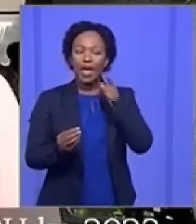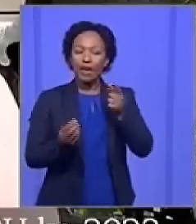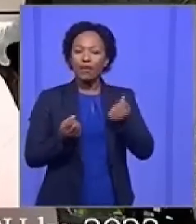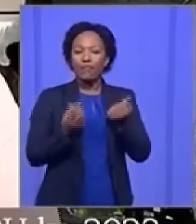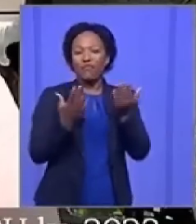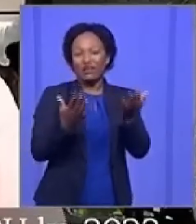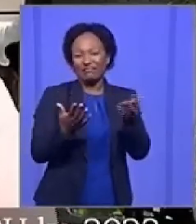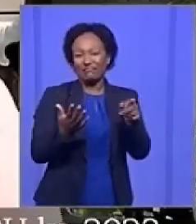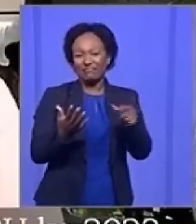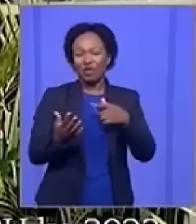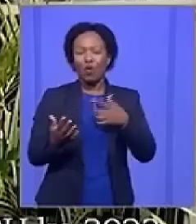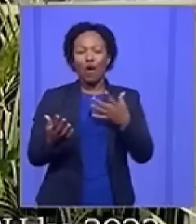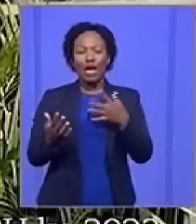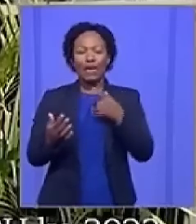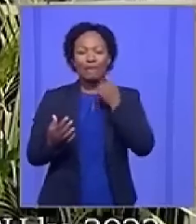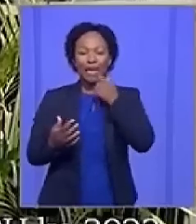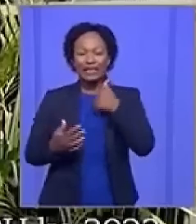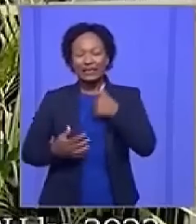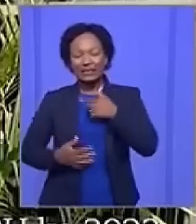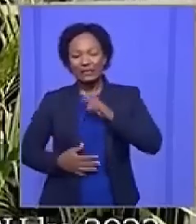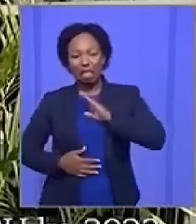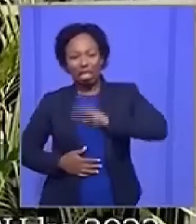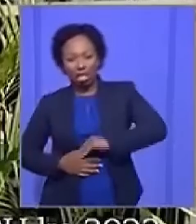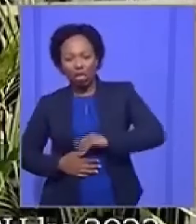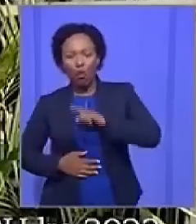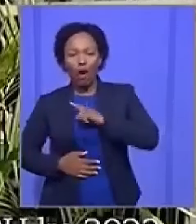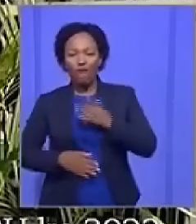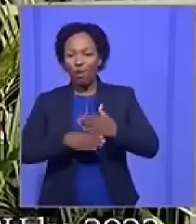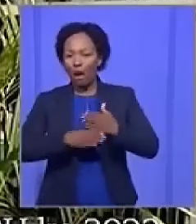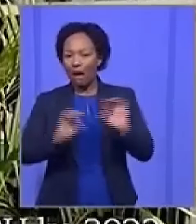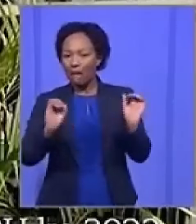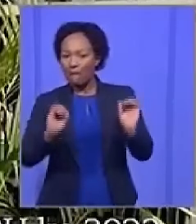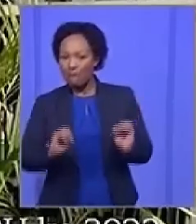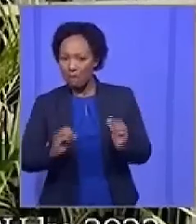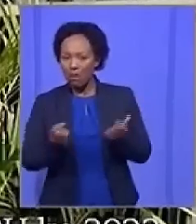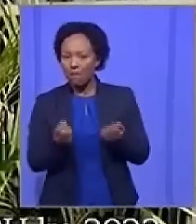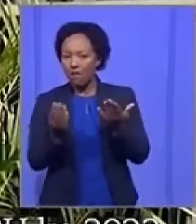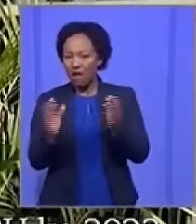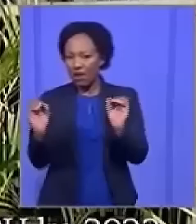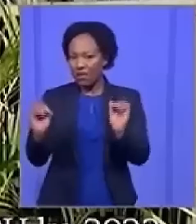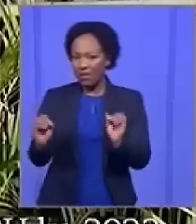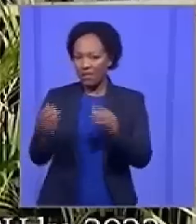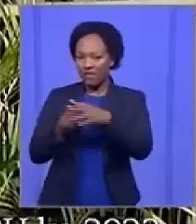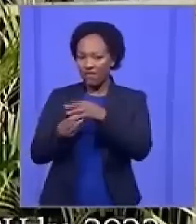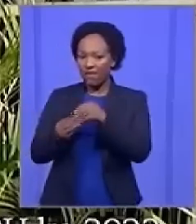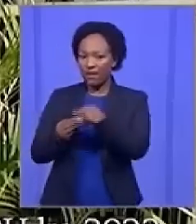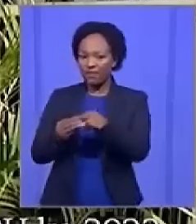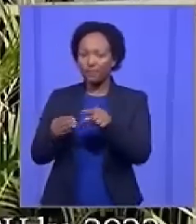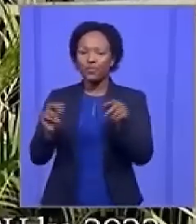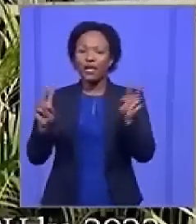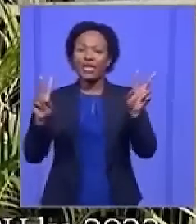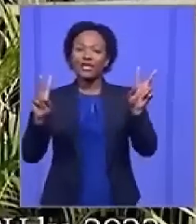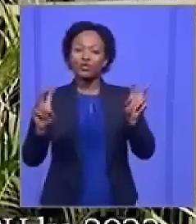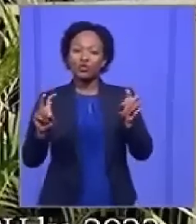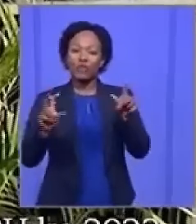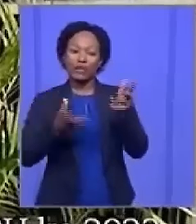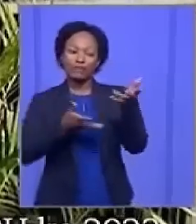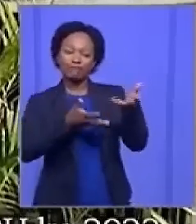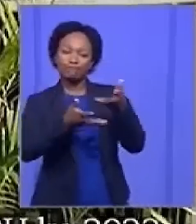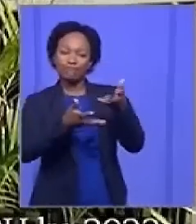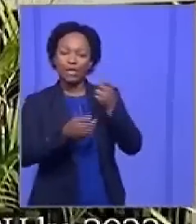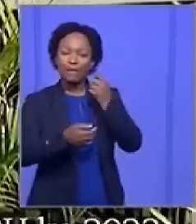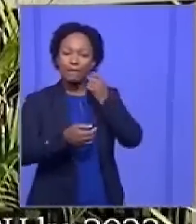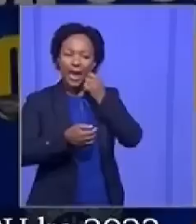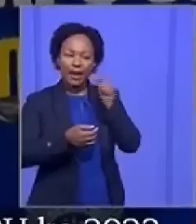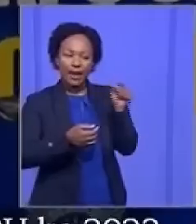there's a lot of emotions taking place. Let's talk more about these issues on both sides, men and women, and